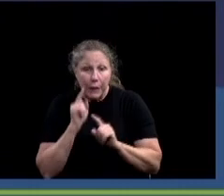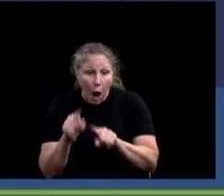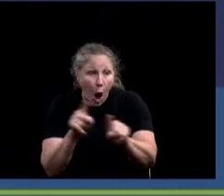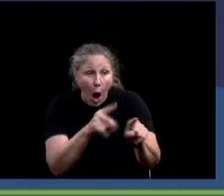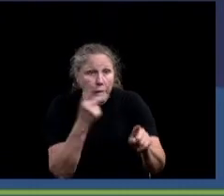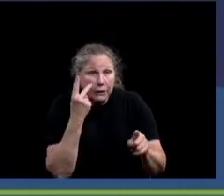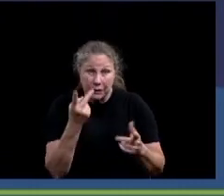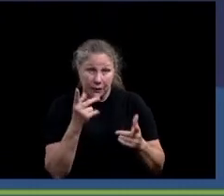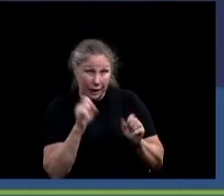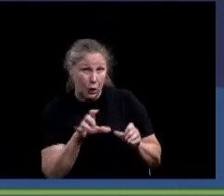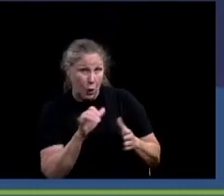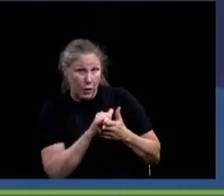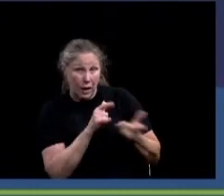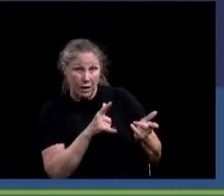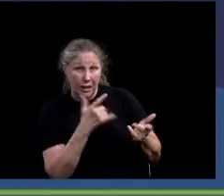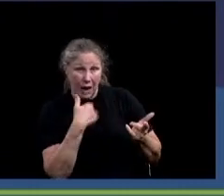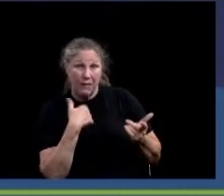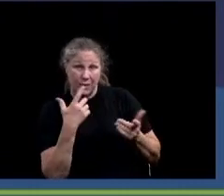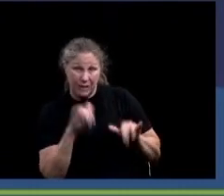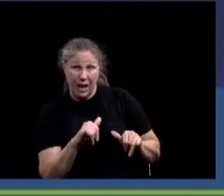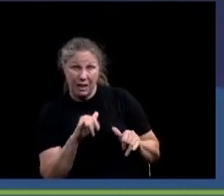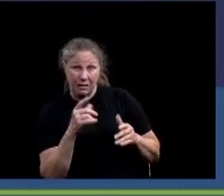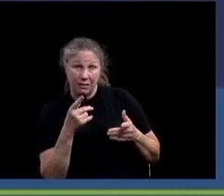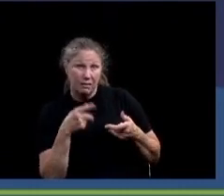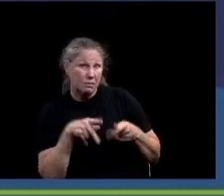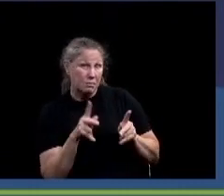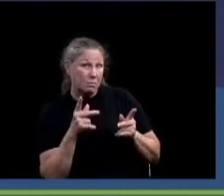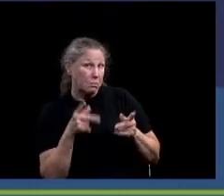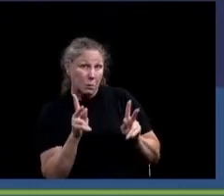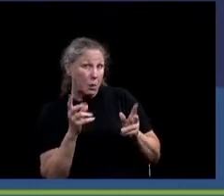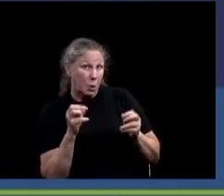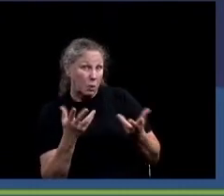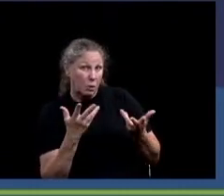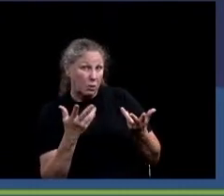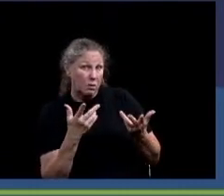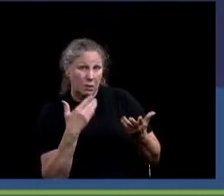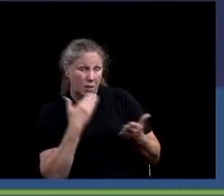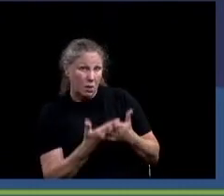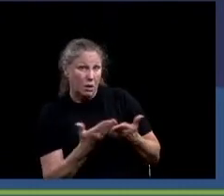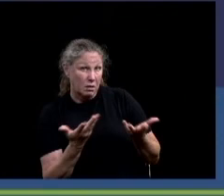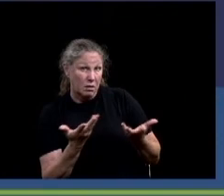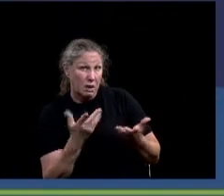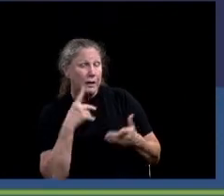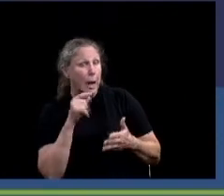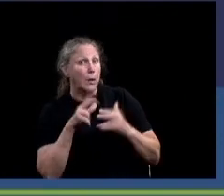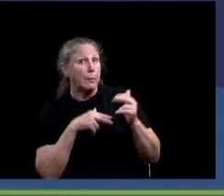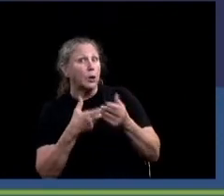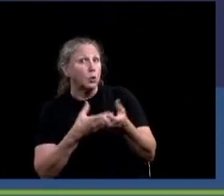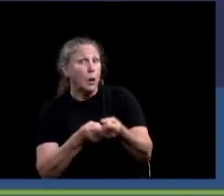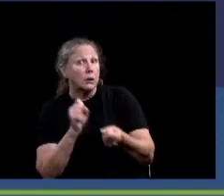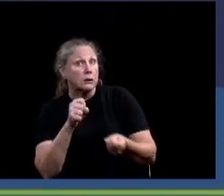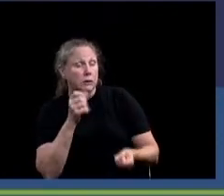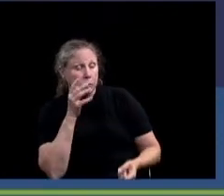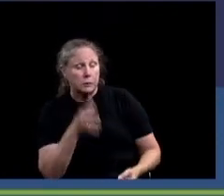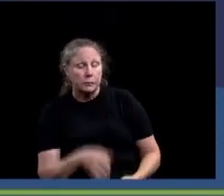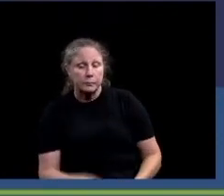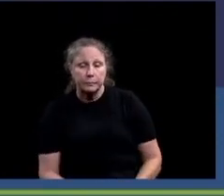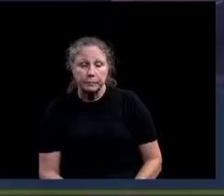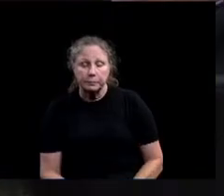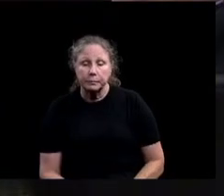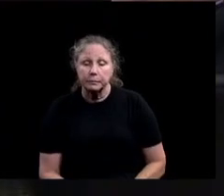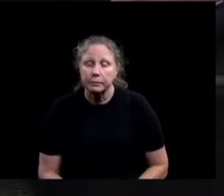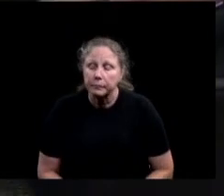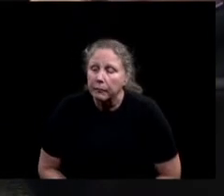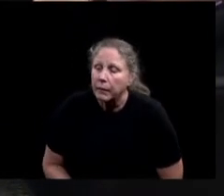that, or what is that? Yes. Is that a good trust building mechanism? Even maybe is the right question. Yeah, I think when people look back